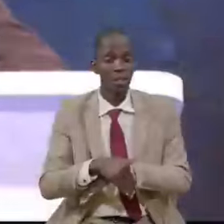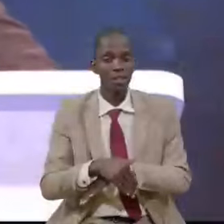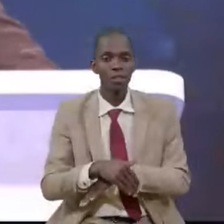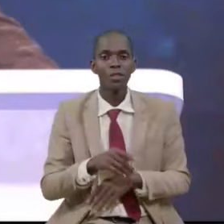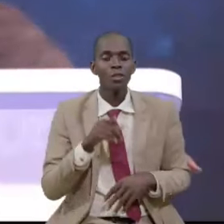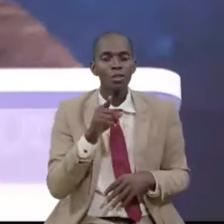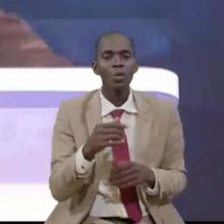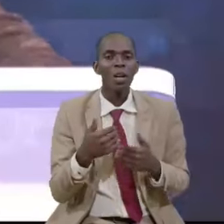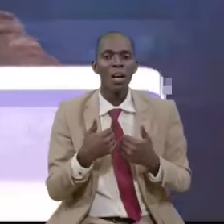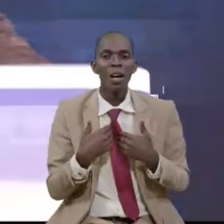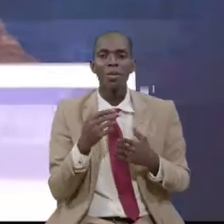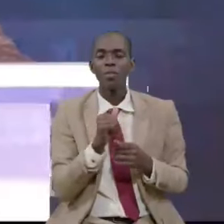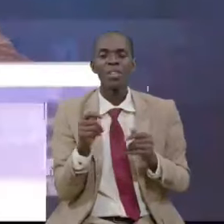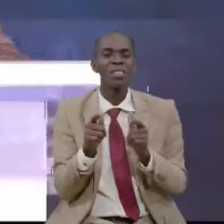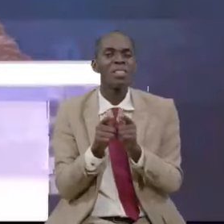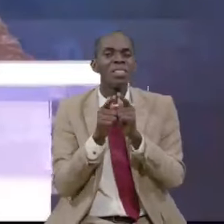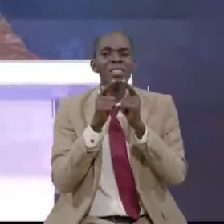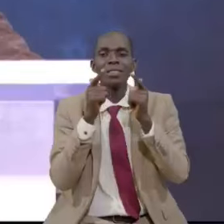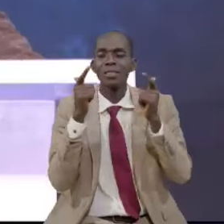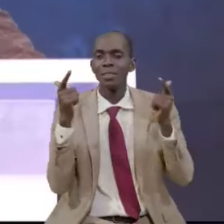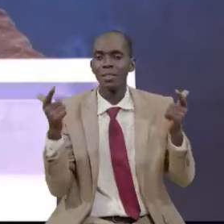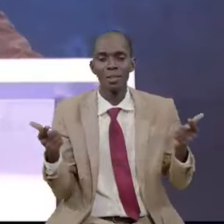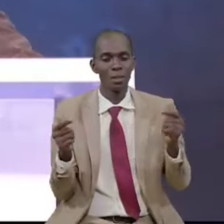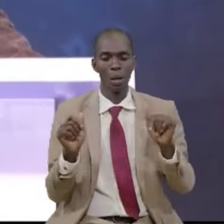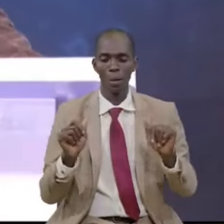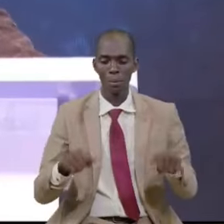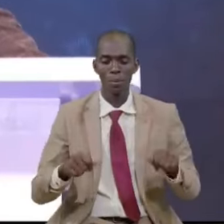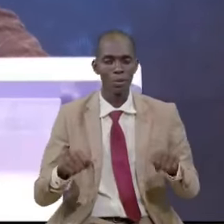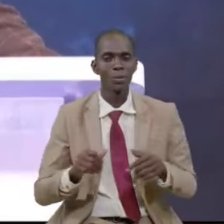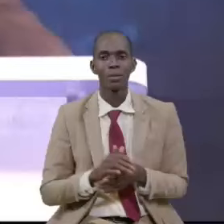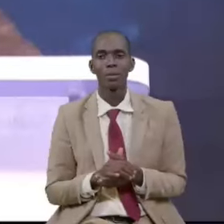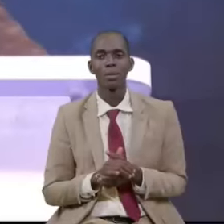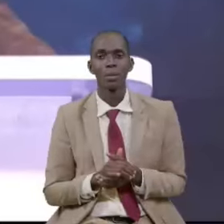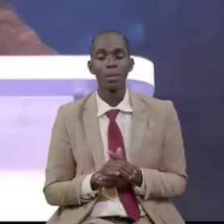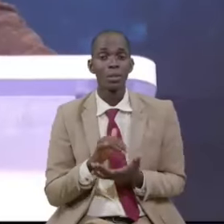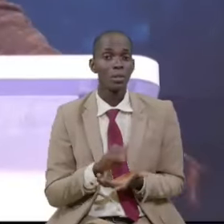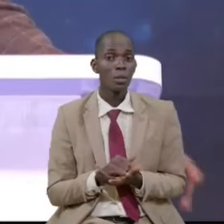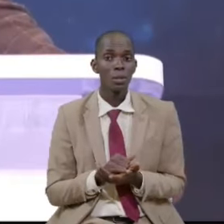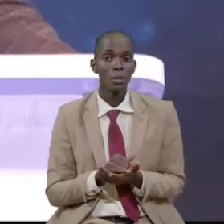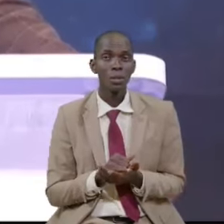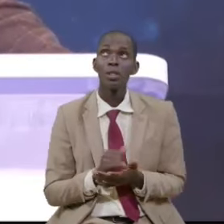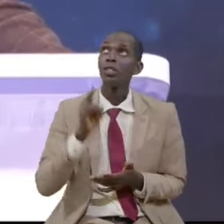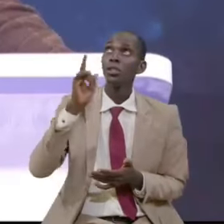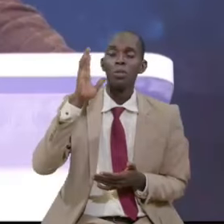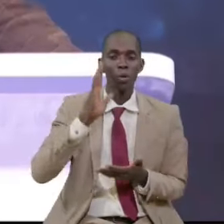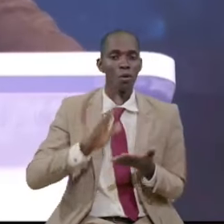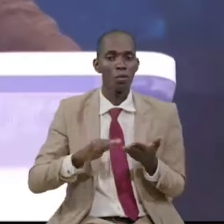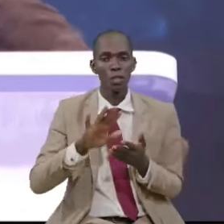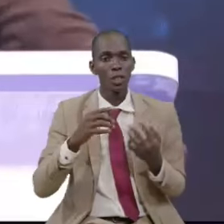a great possibility that you'll forgive your sin, you'll take the shame